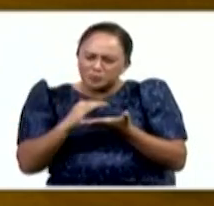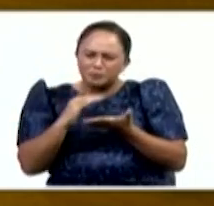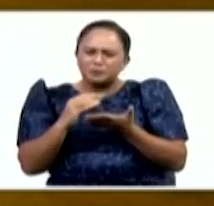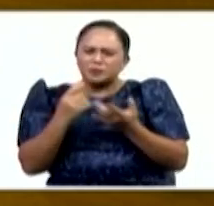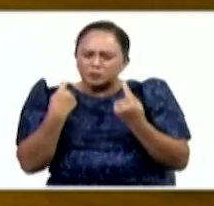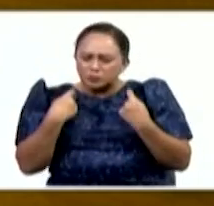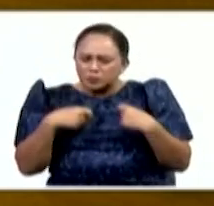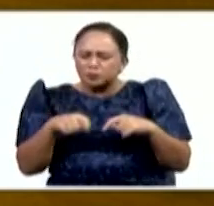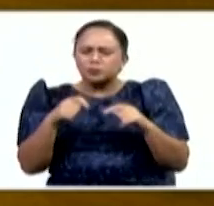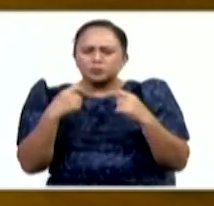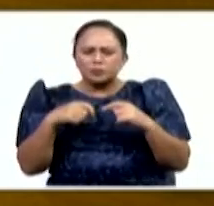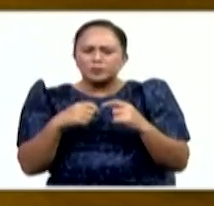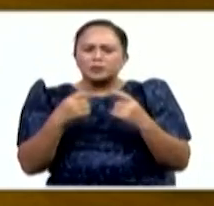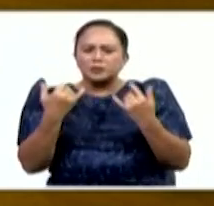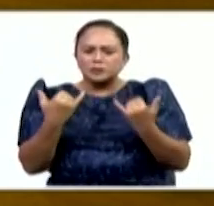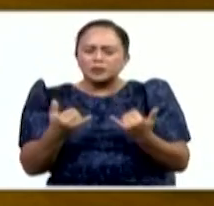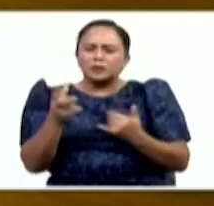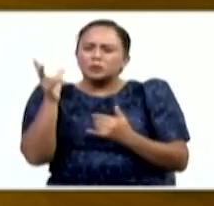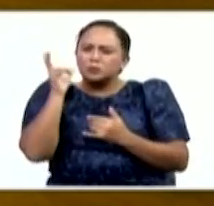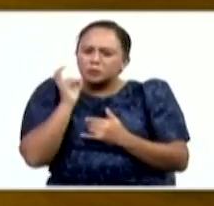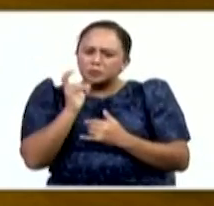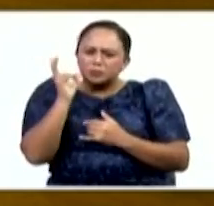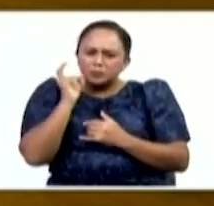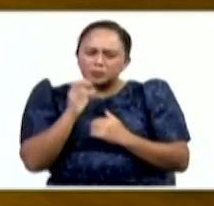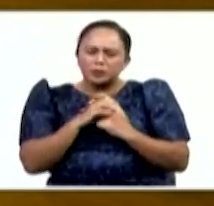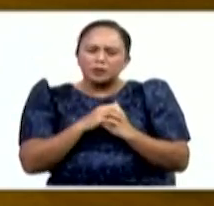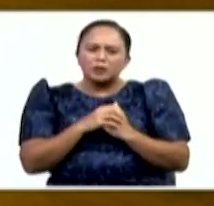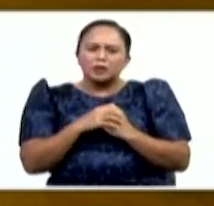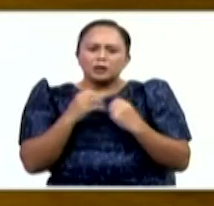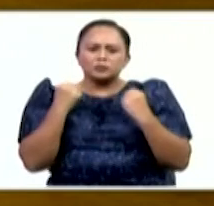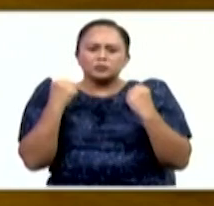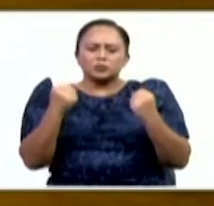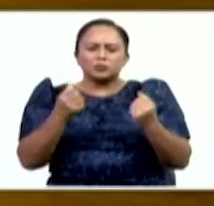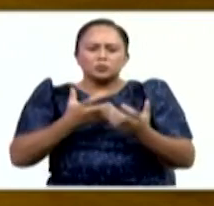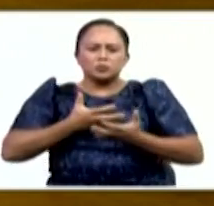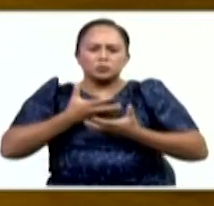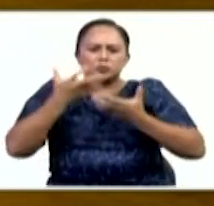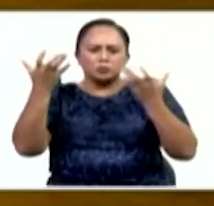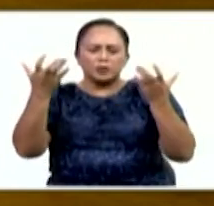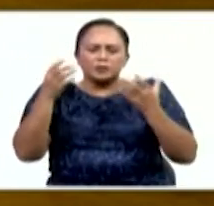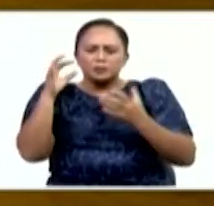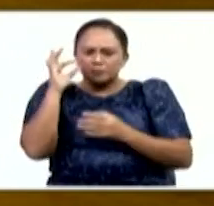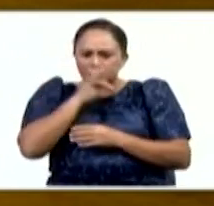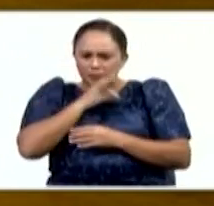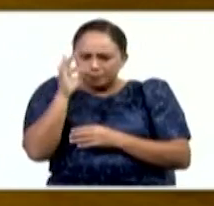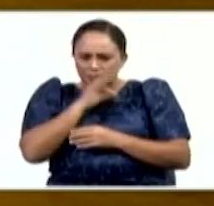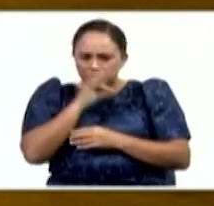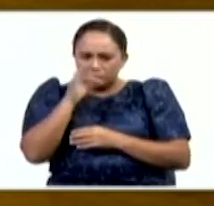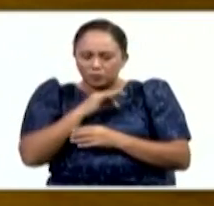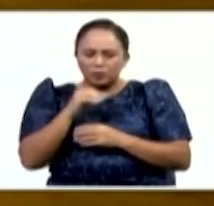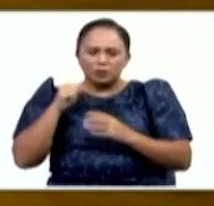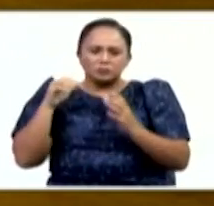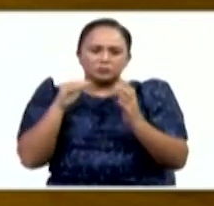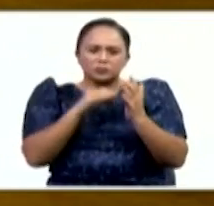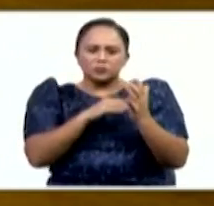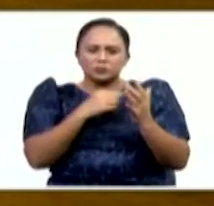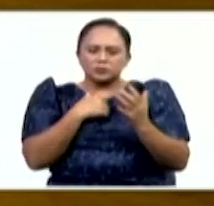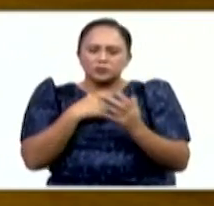At ngayon po, naririnig po namin ang malakas na sigaw ng taong bayan laban sa mga